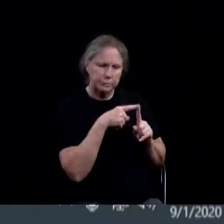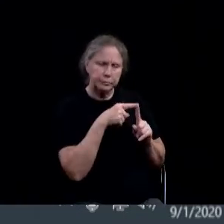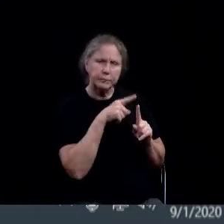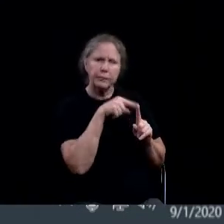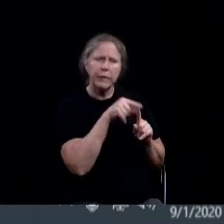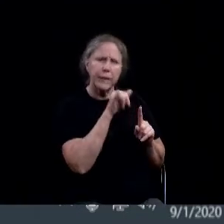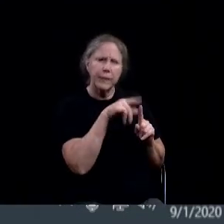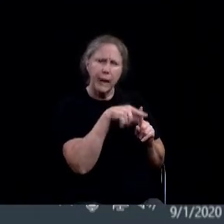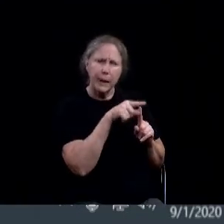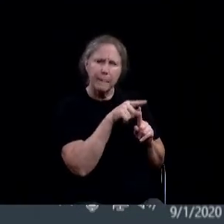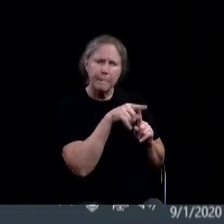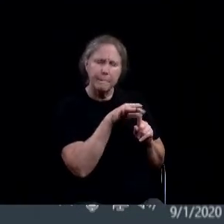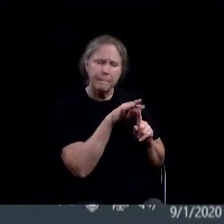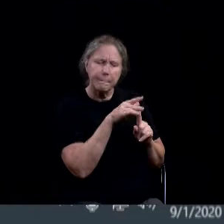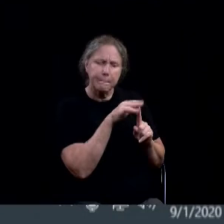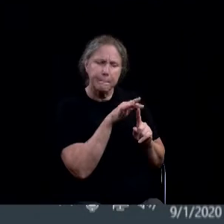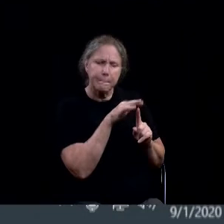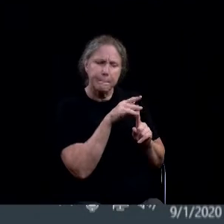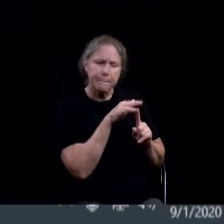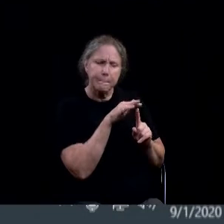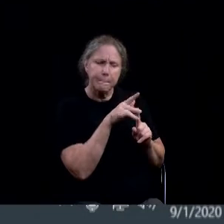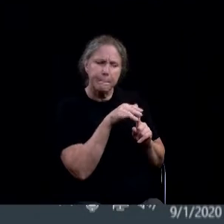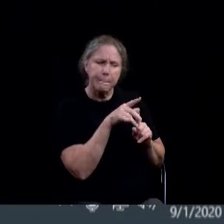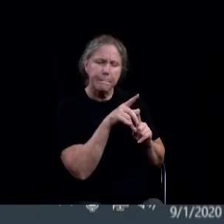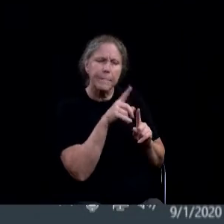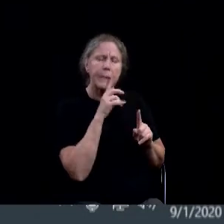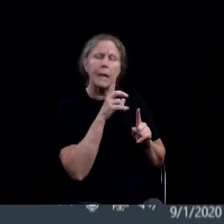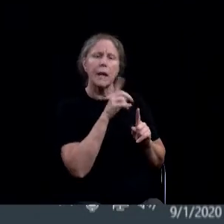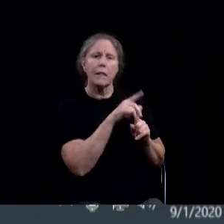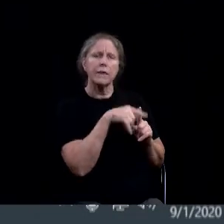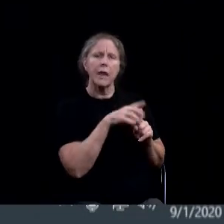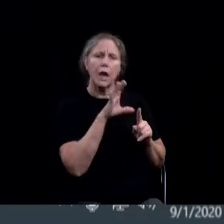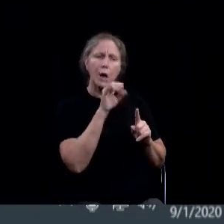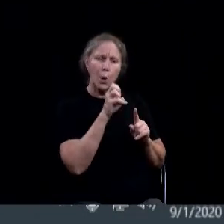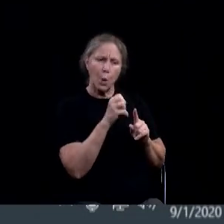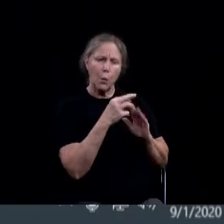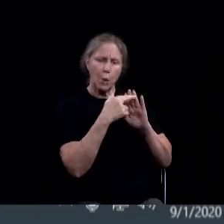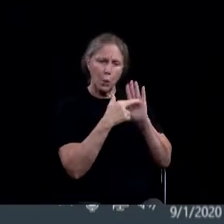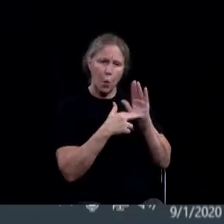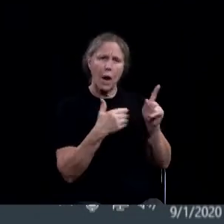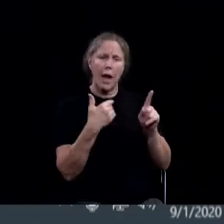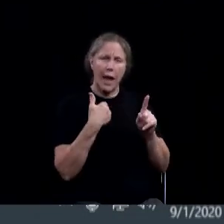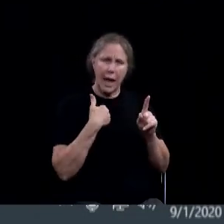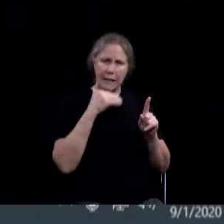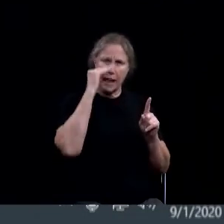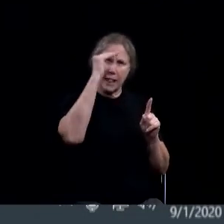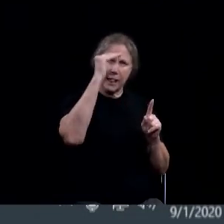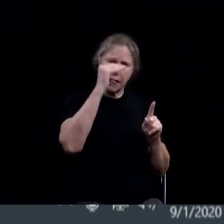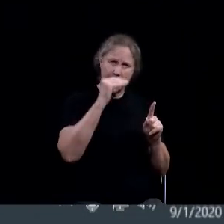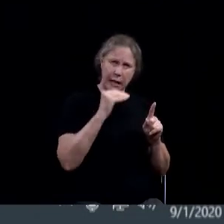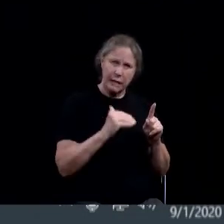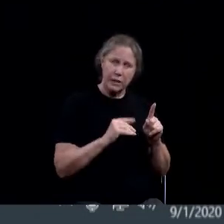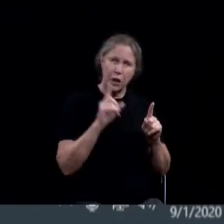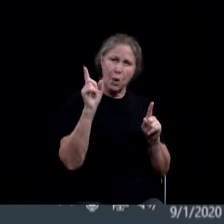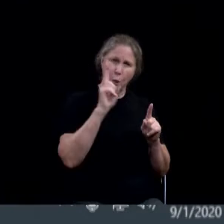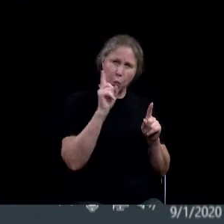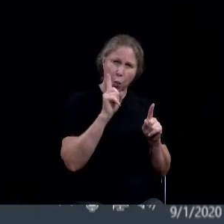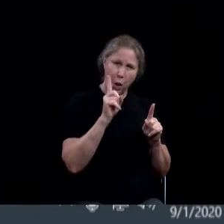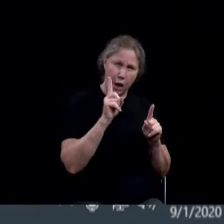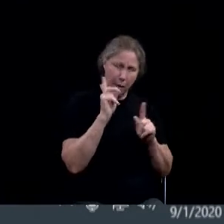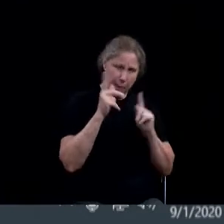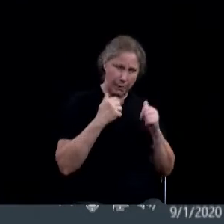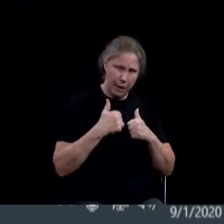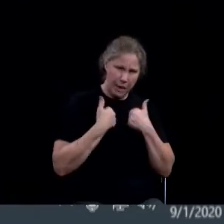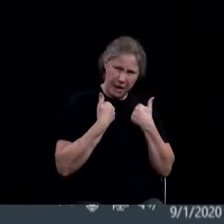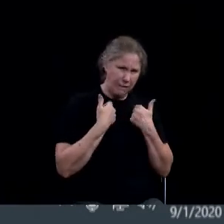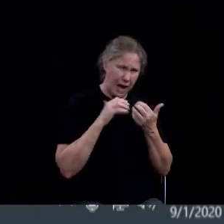promoting the fact that the code enforcement site has a listing of where code violators are? How does that help the general public? What